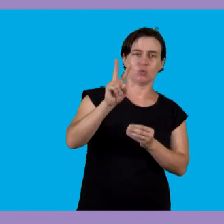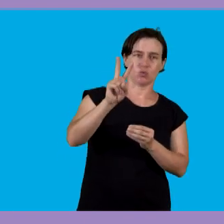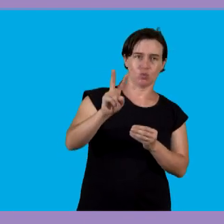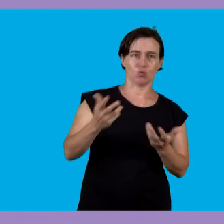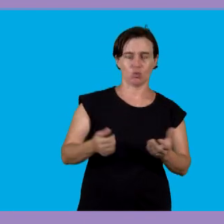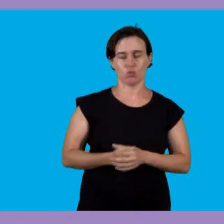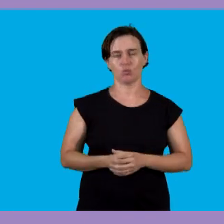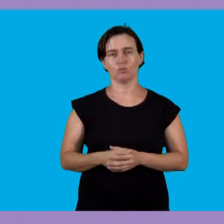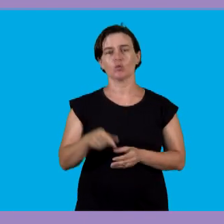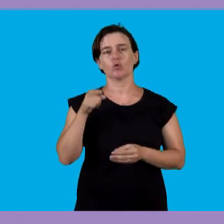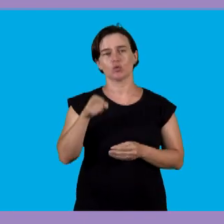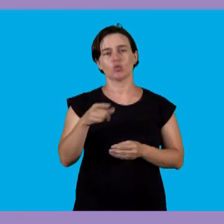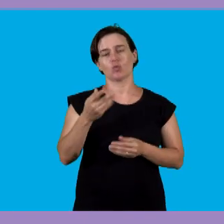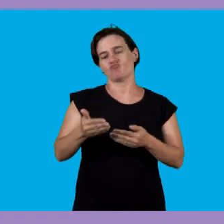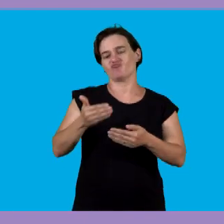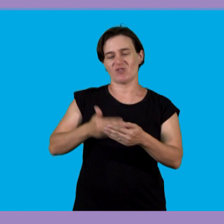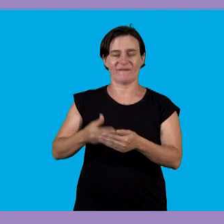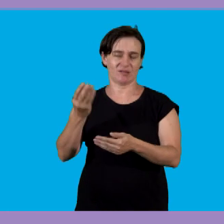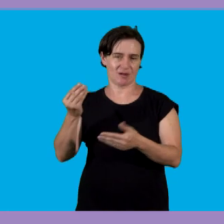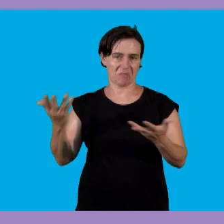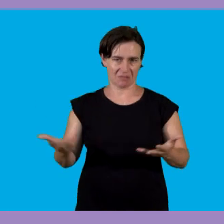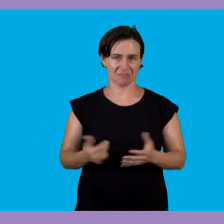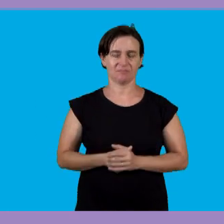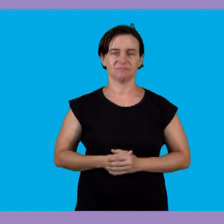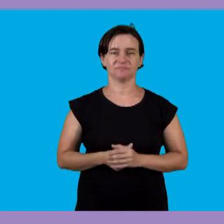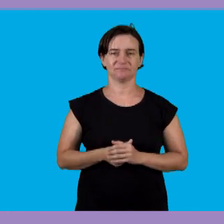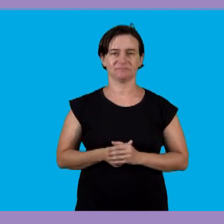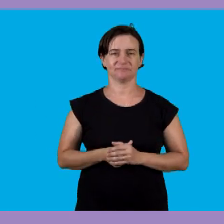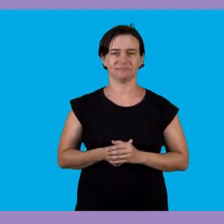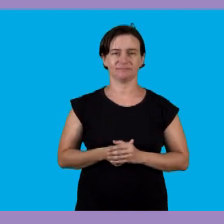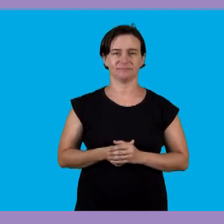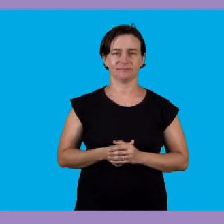2 to the previous